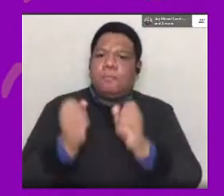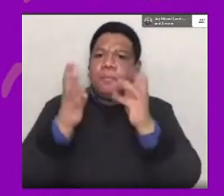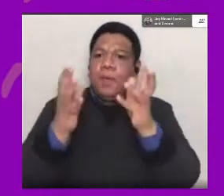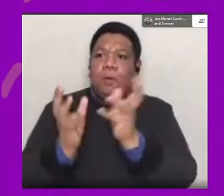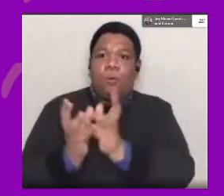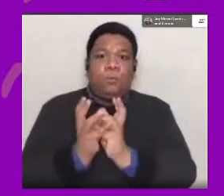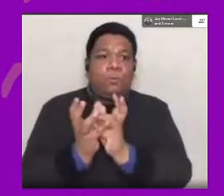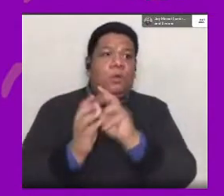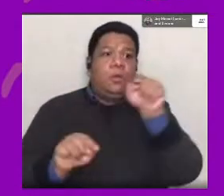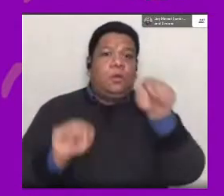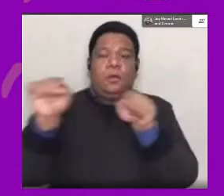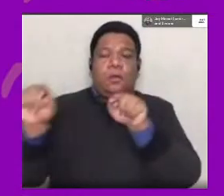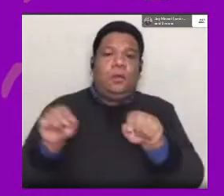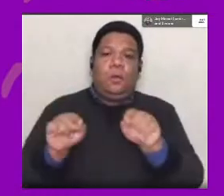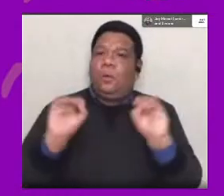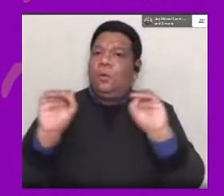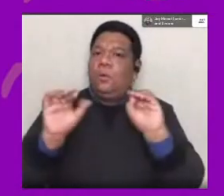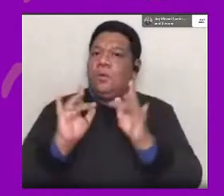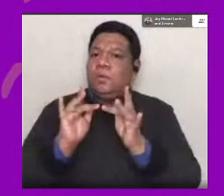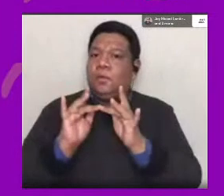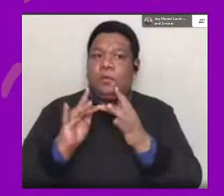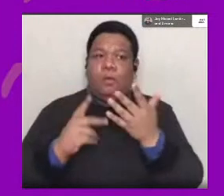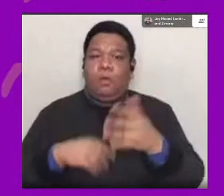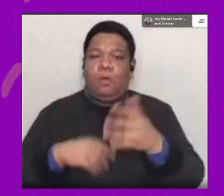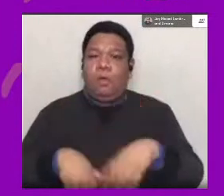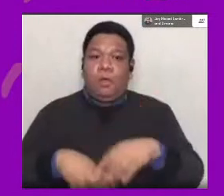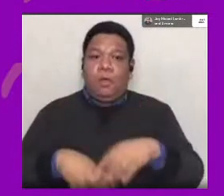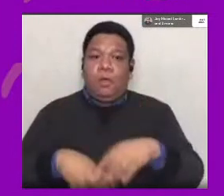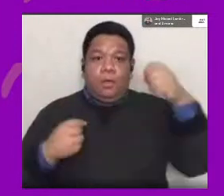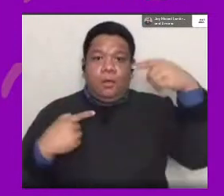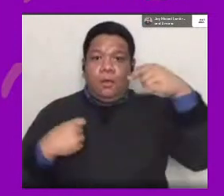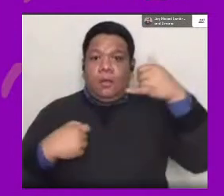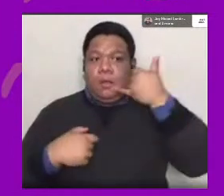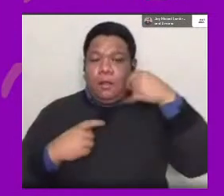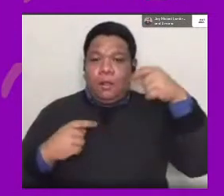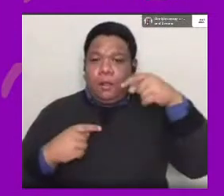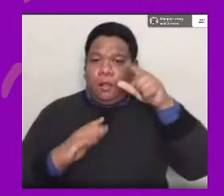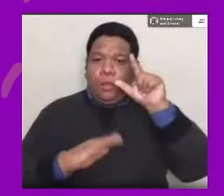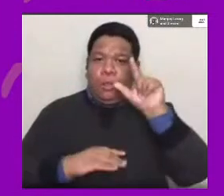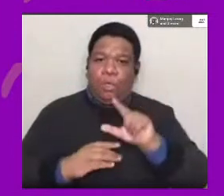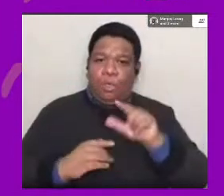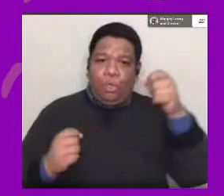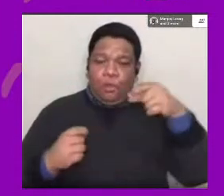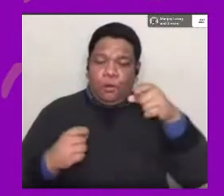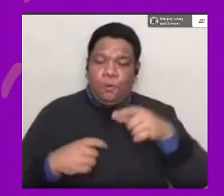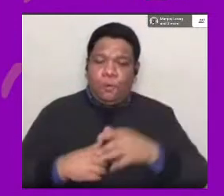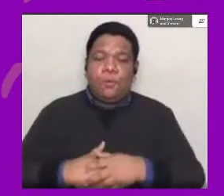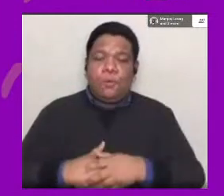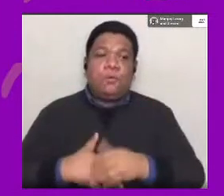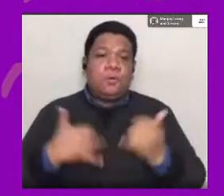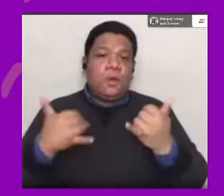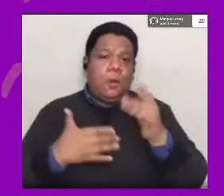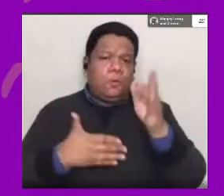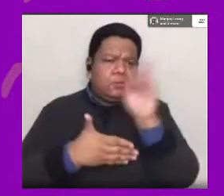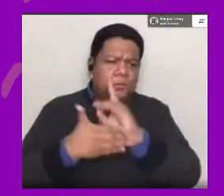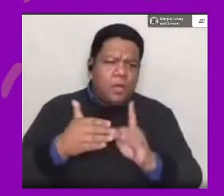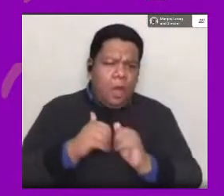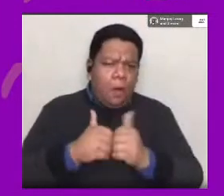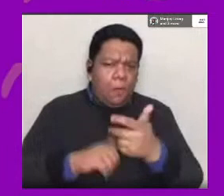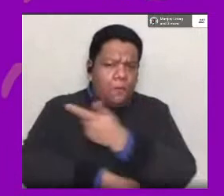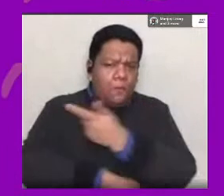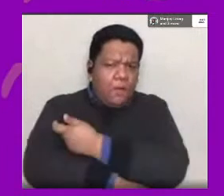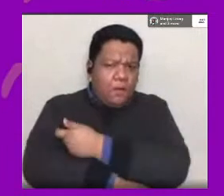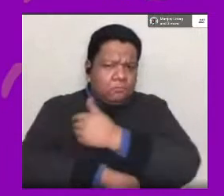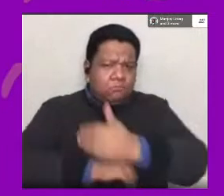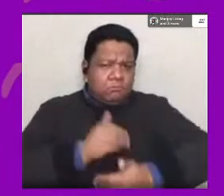internet or have low telecom signal. As we design our vaccination outreach strategies, we need